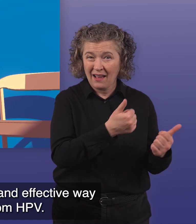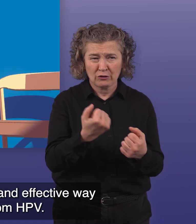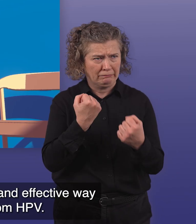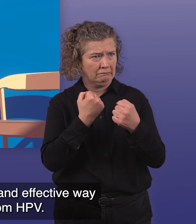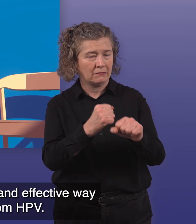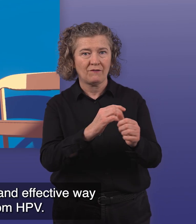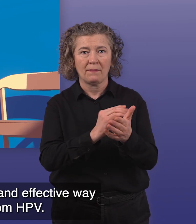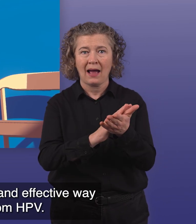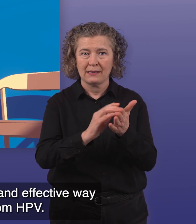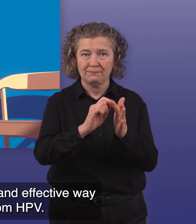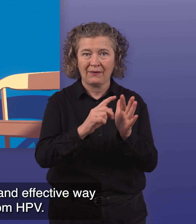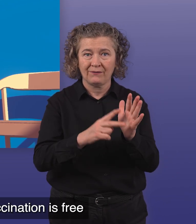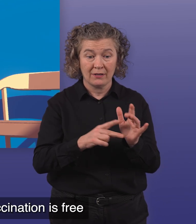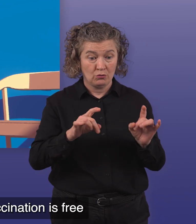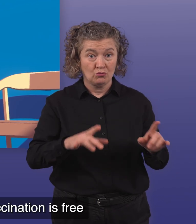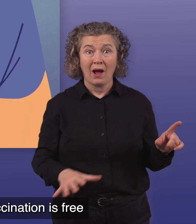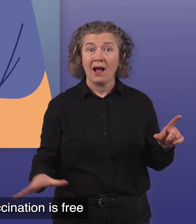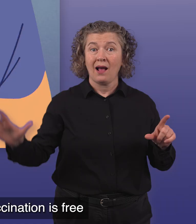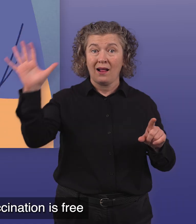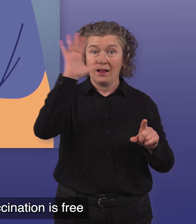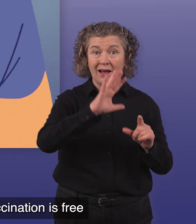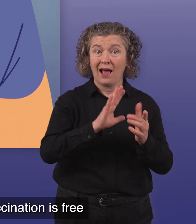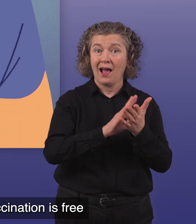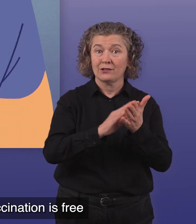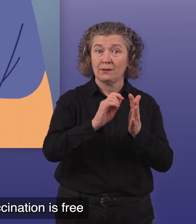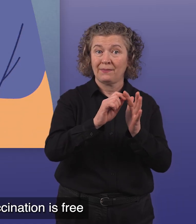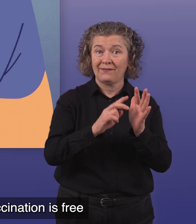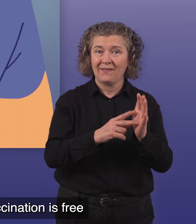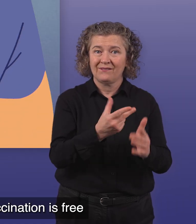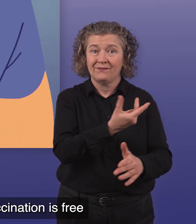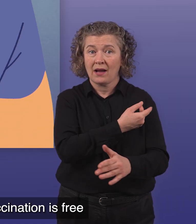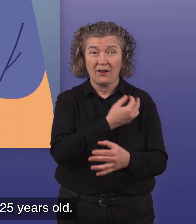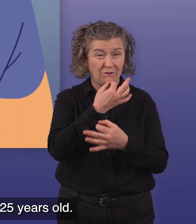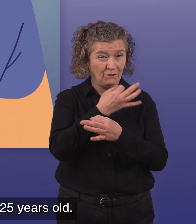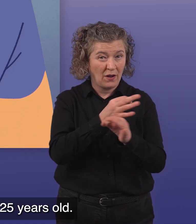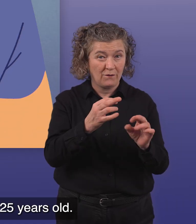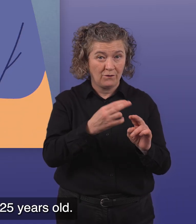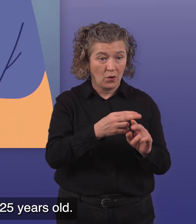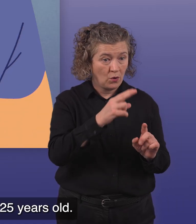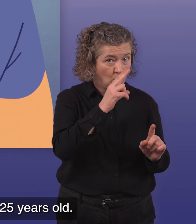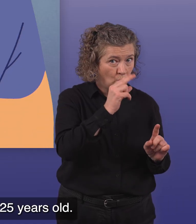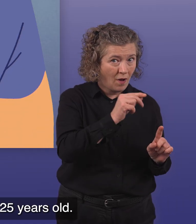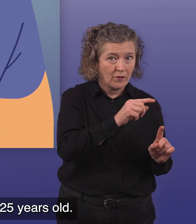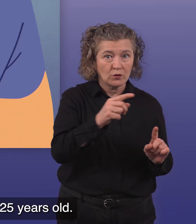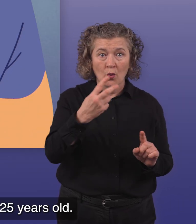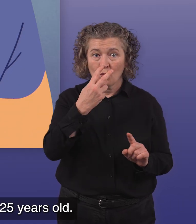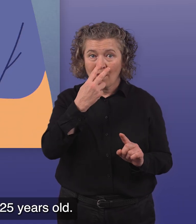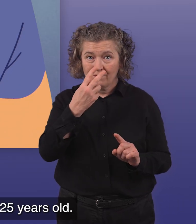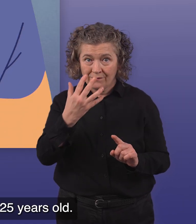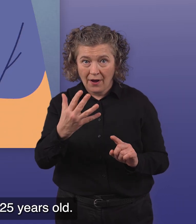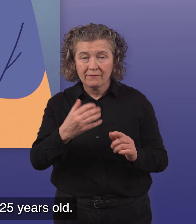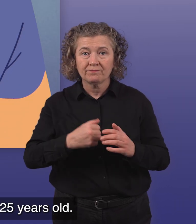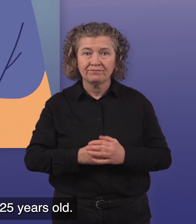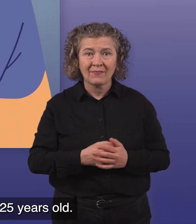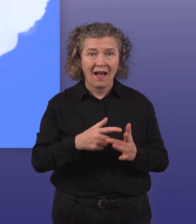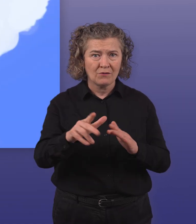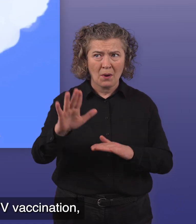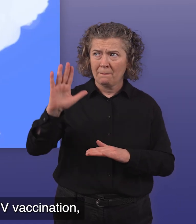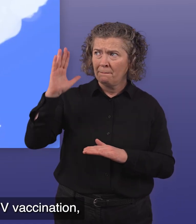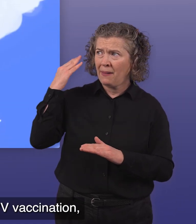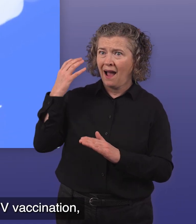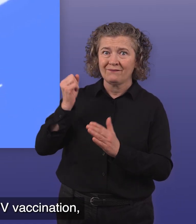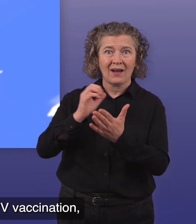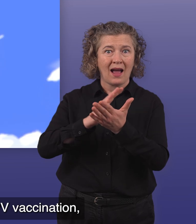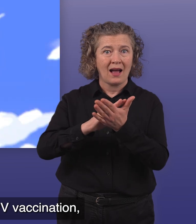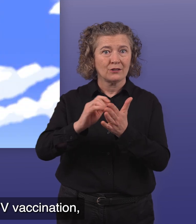from HPV. Within Australia, the HPV vaccination is free to anyone between 12 and 25 years old. Even